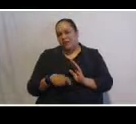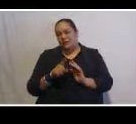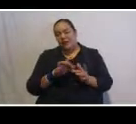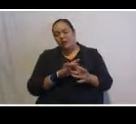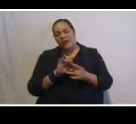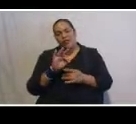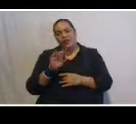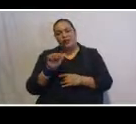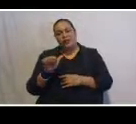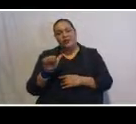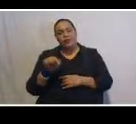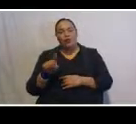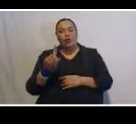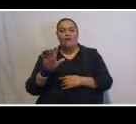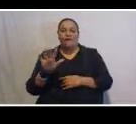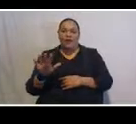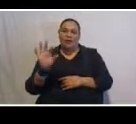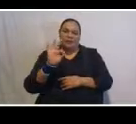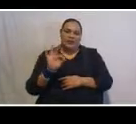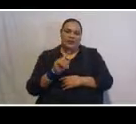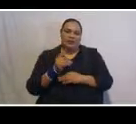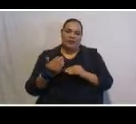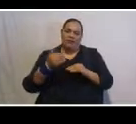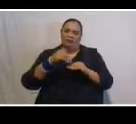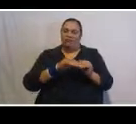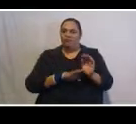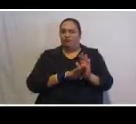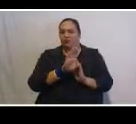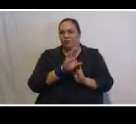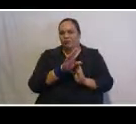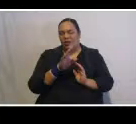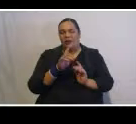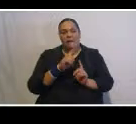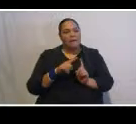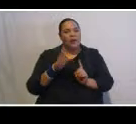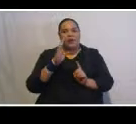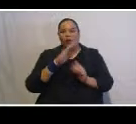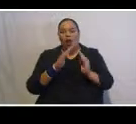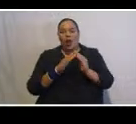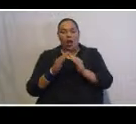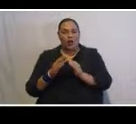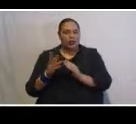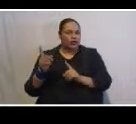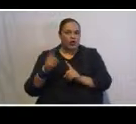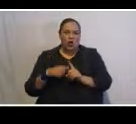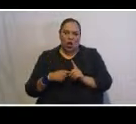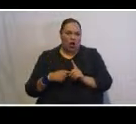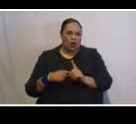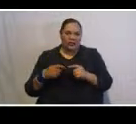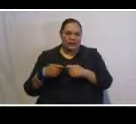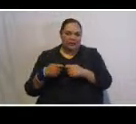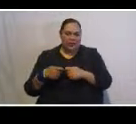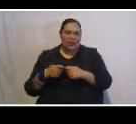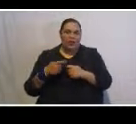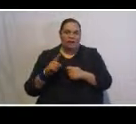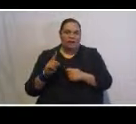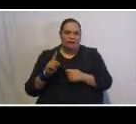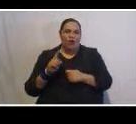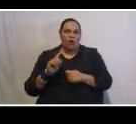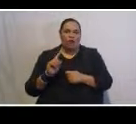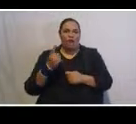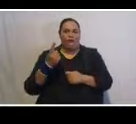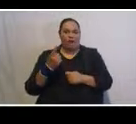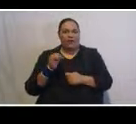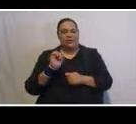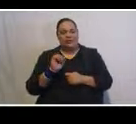to the 36.15% tariff increase. Low-income households won't be subsidized for first block